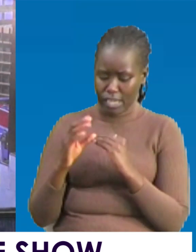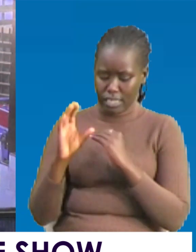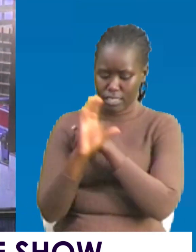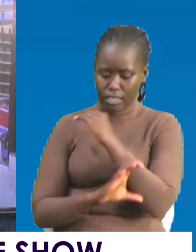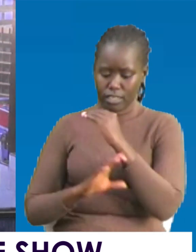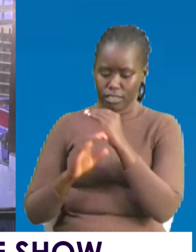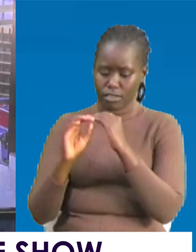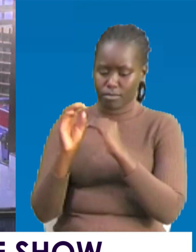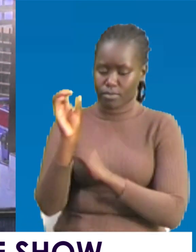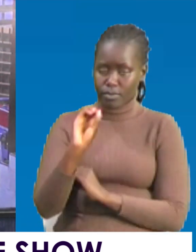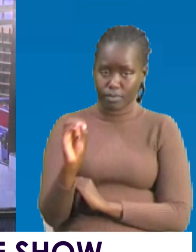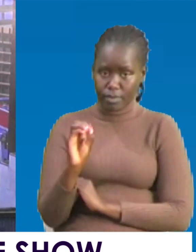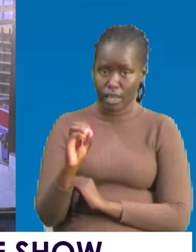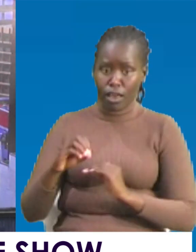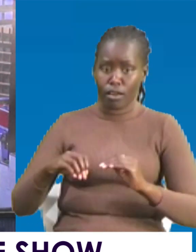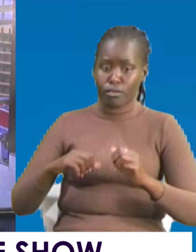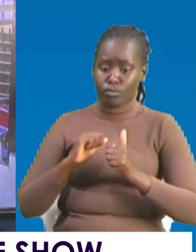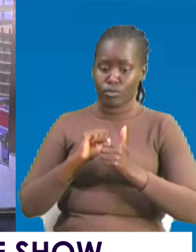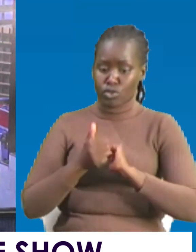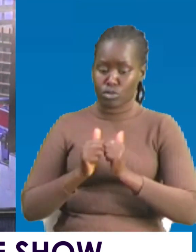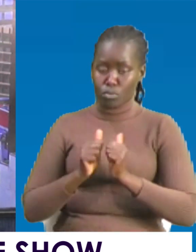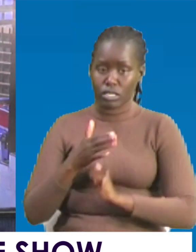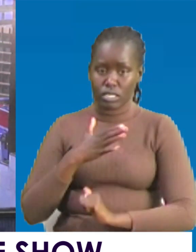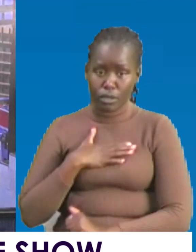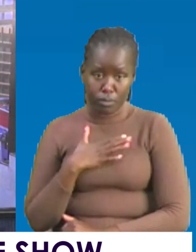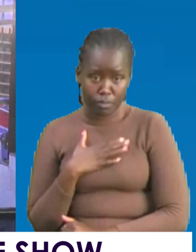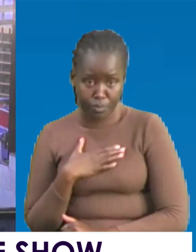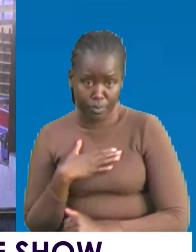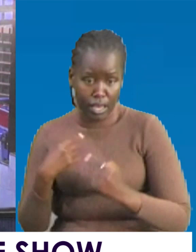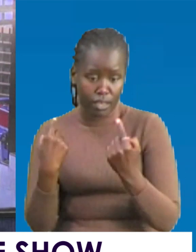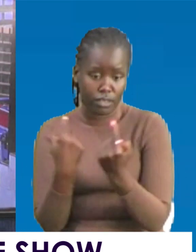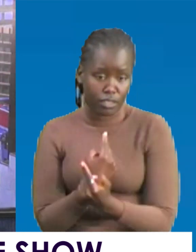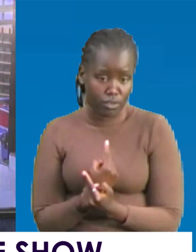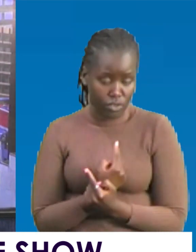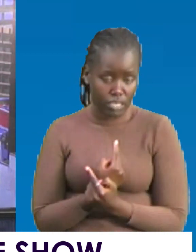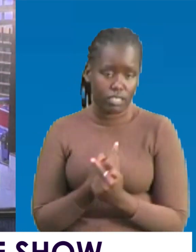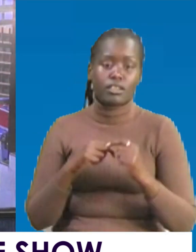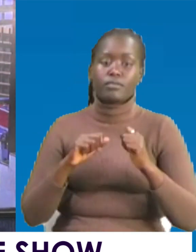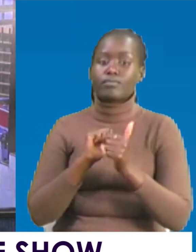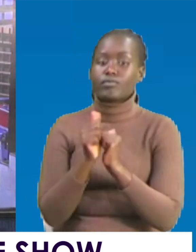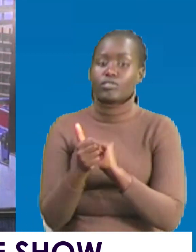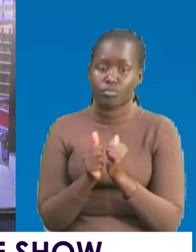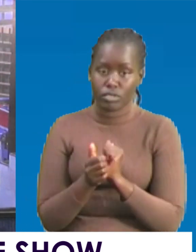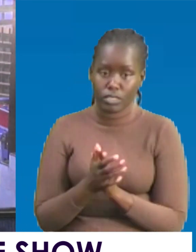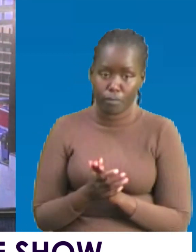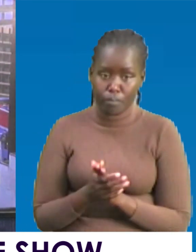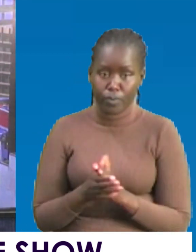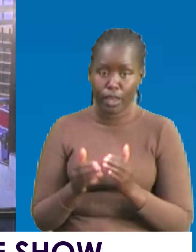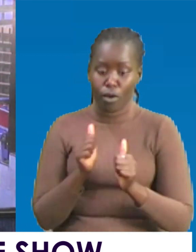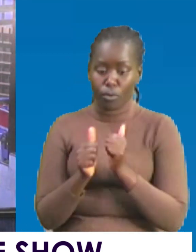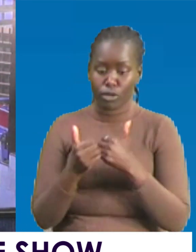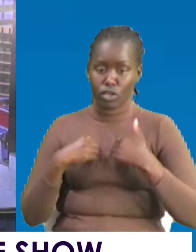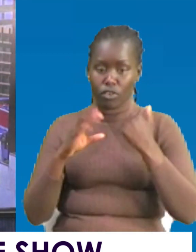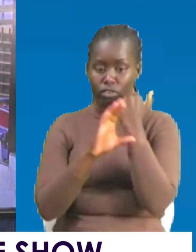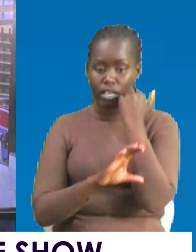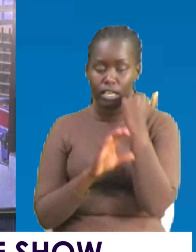at our soccer, look at our volleyball, look at the different sporting we have, the sports that are in our country. Look